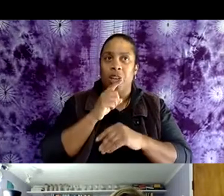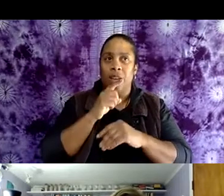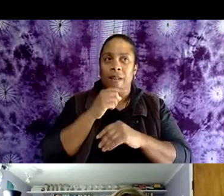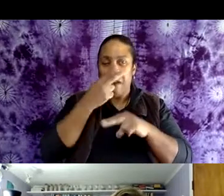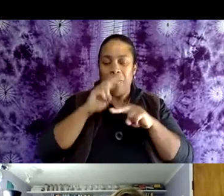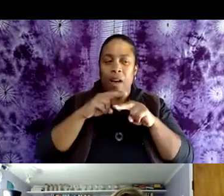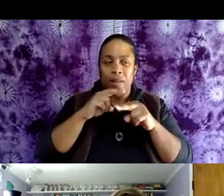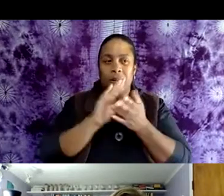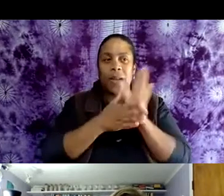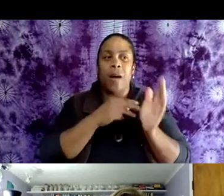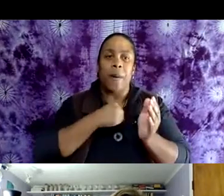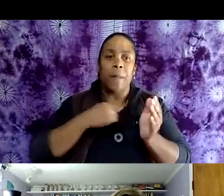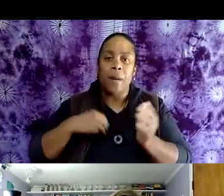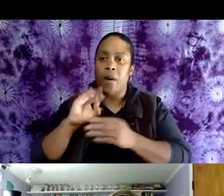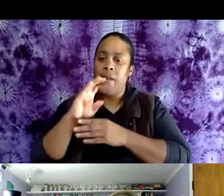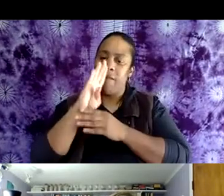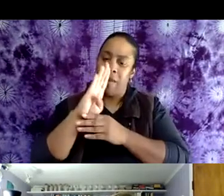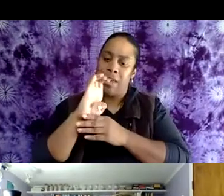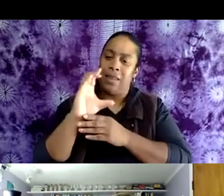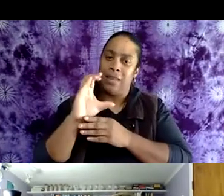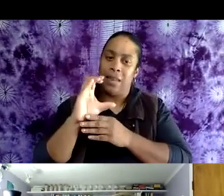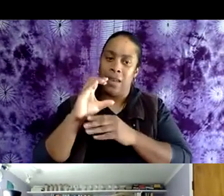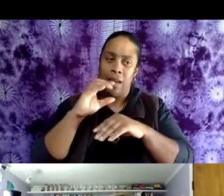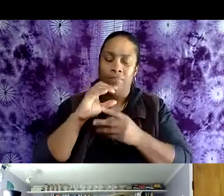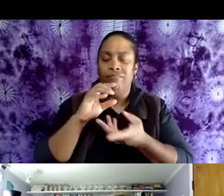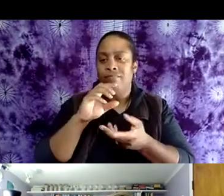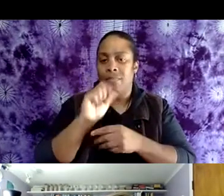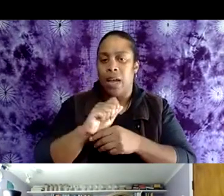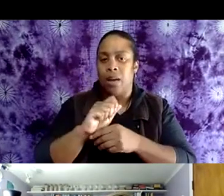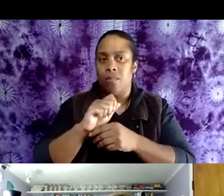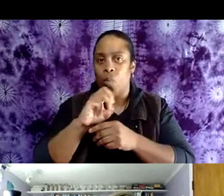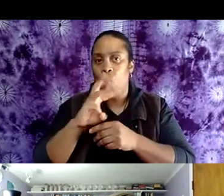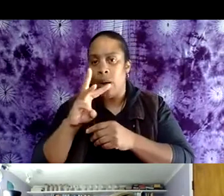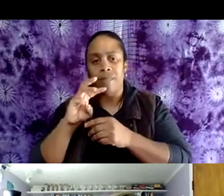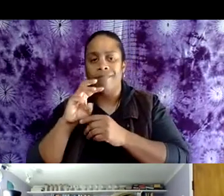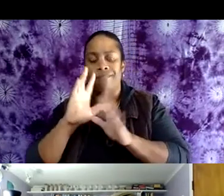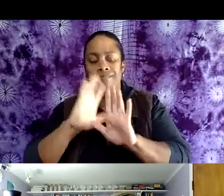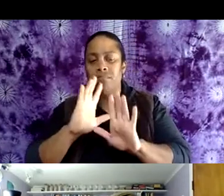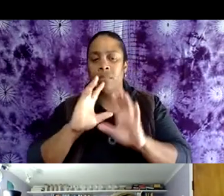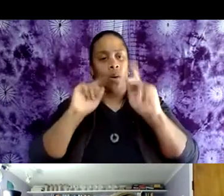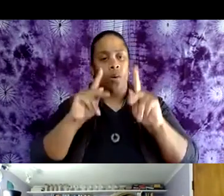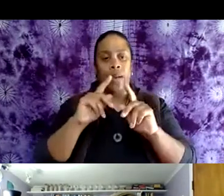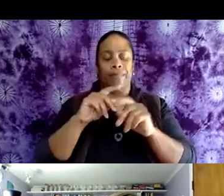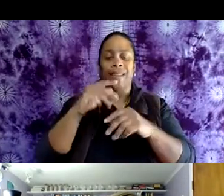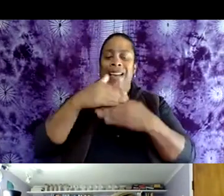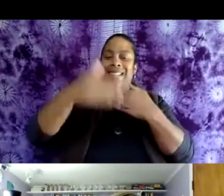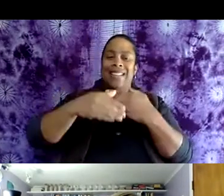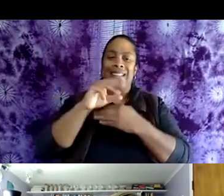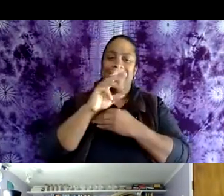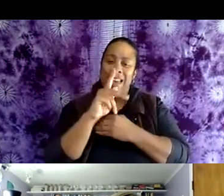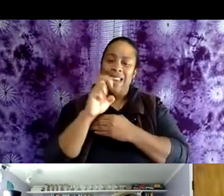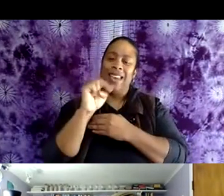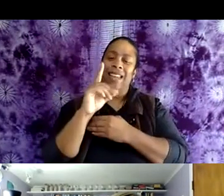at bepcweb.org. We look forward to hearing Henry speak. All right, Kendara, and then Thorne. Hi, everyone. I